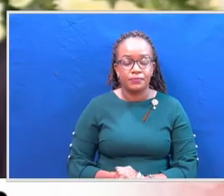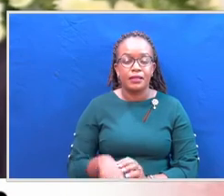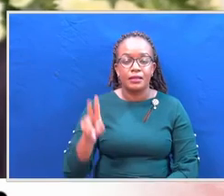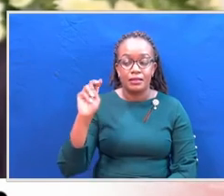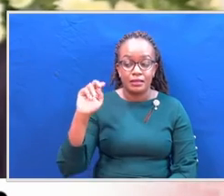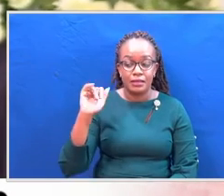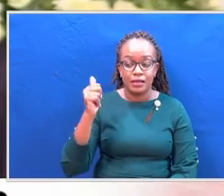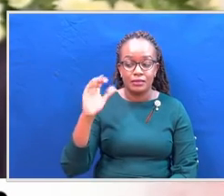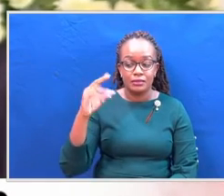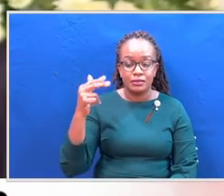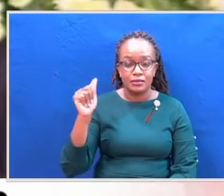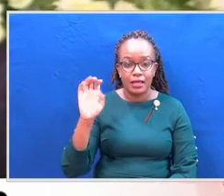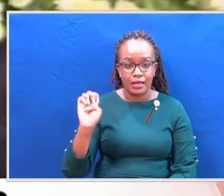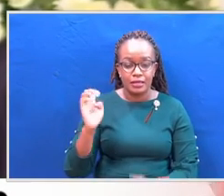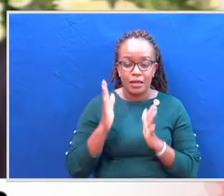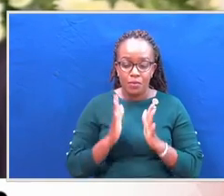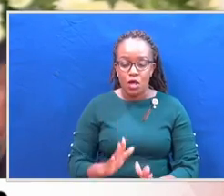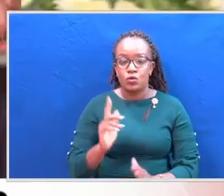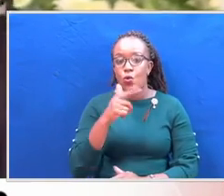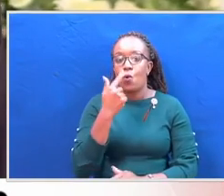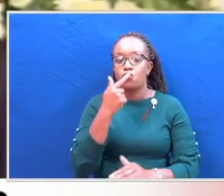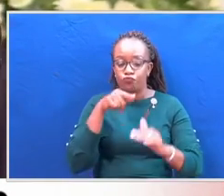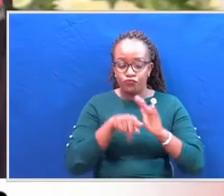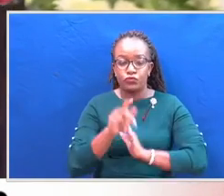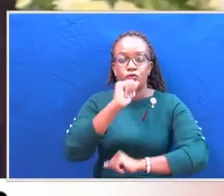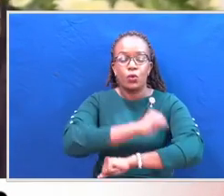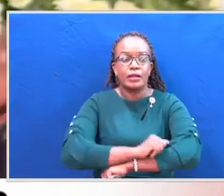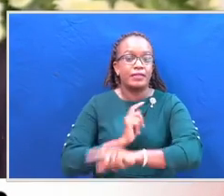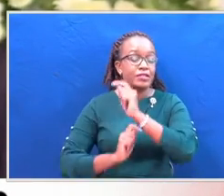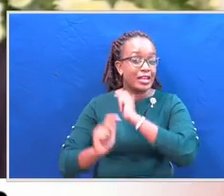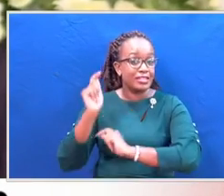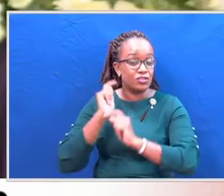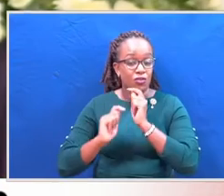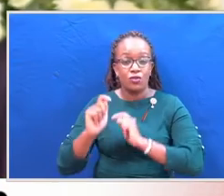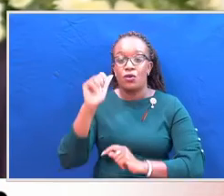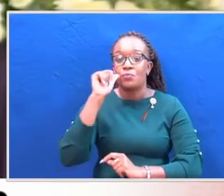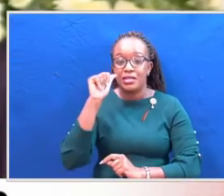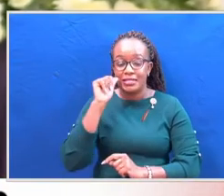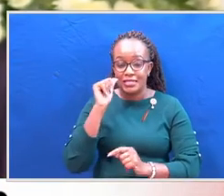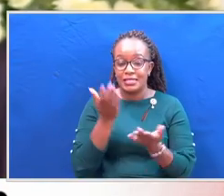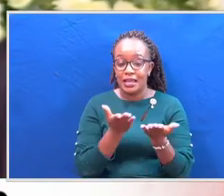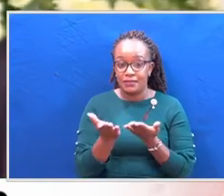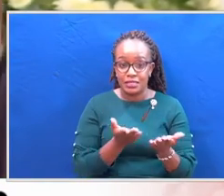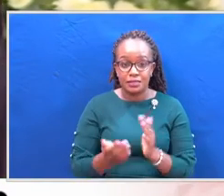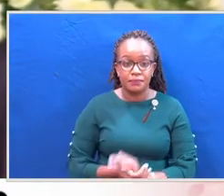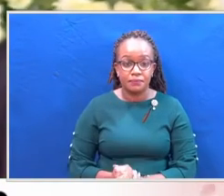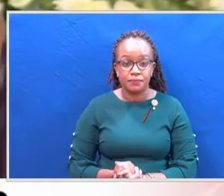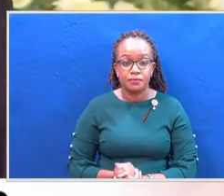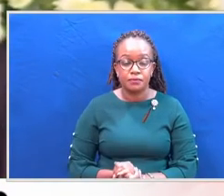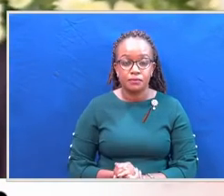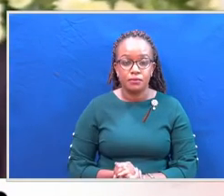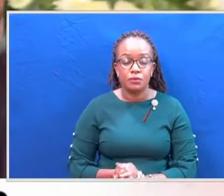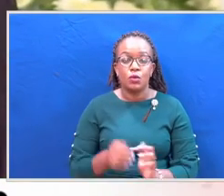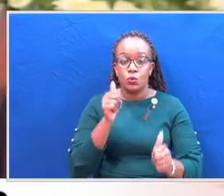schooled in the tradition of the British civil service, which